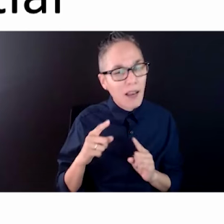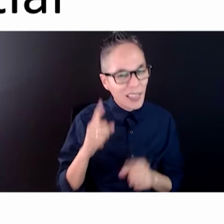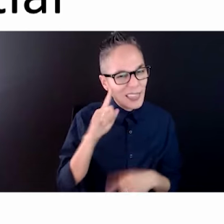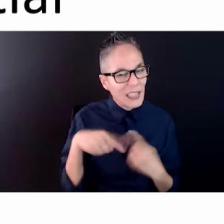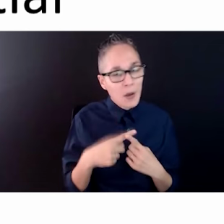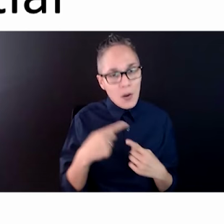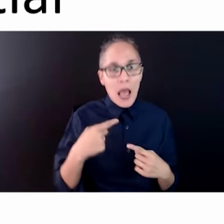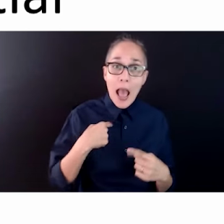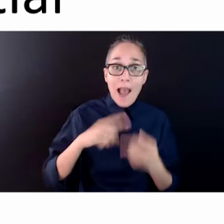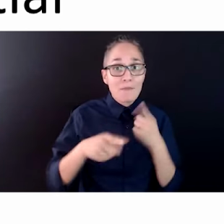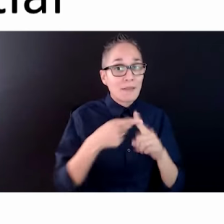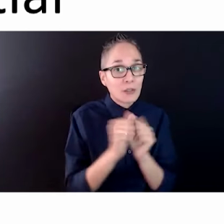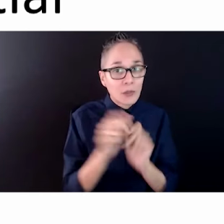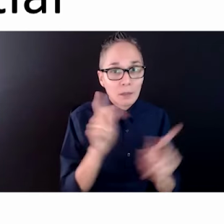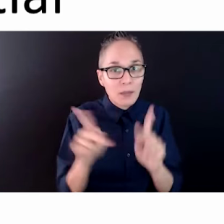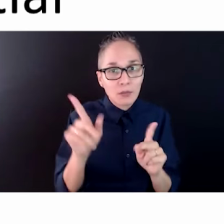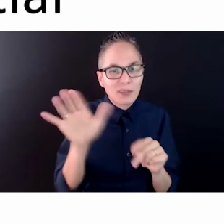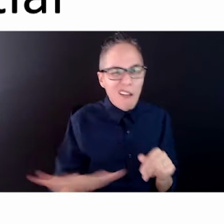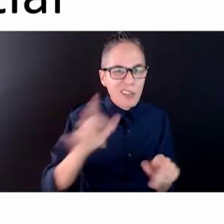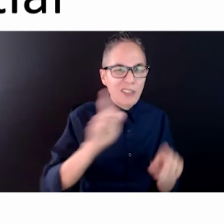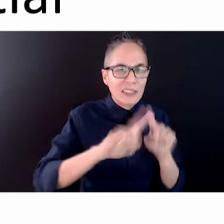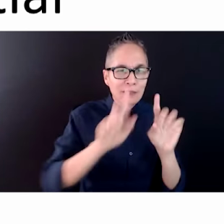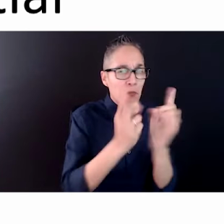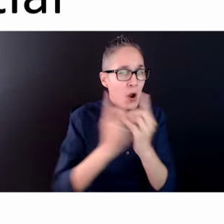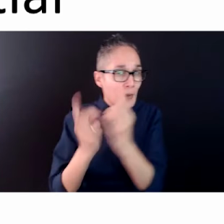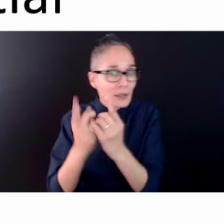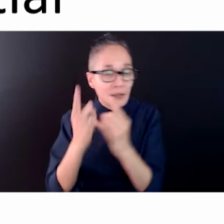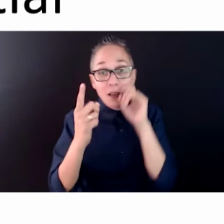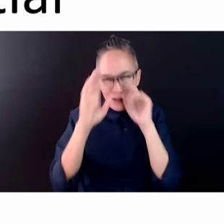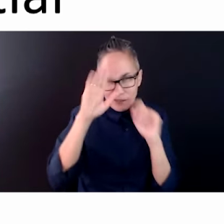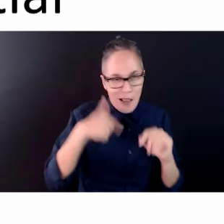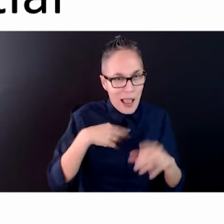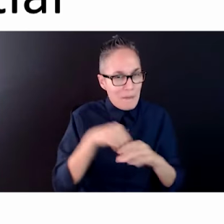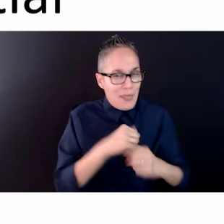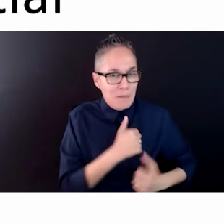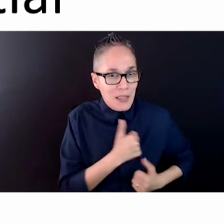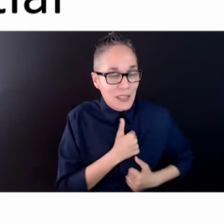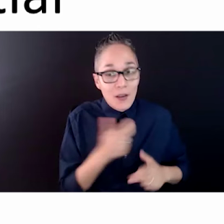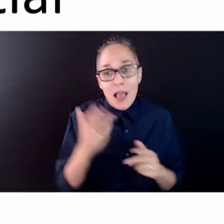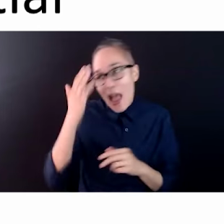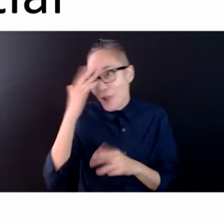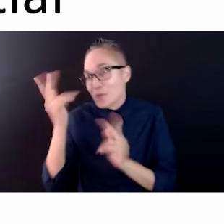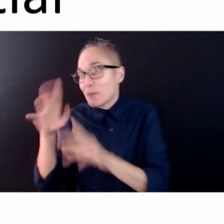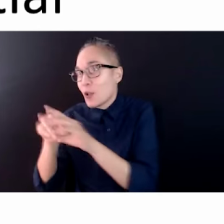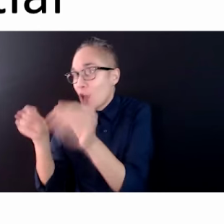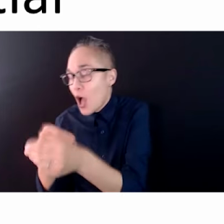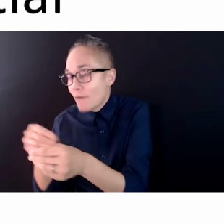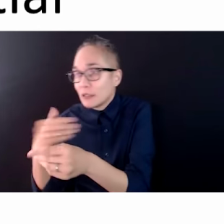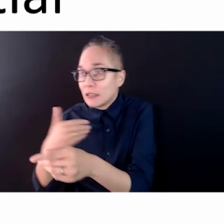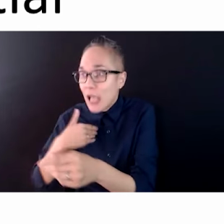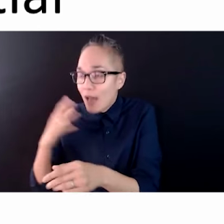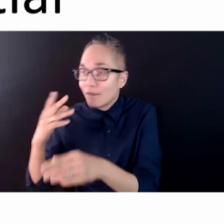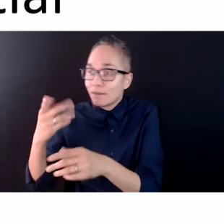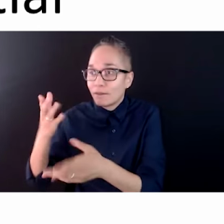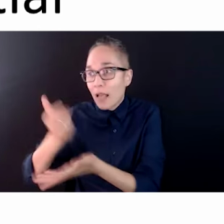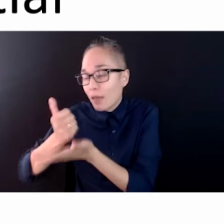said, I made friends with the people in the office. Because being in the military, I knew that people in the office were probably going to be able to help me more than the people in